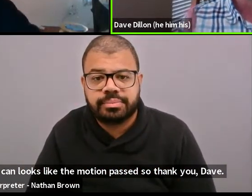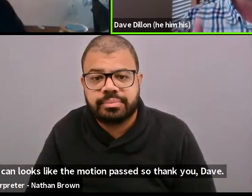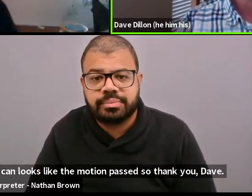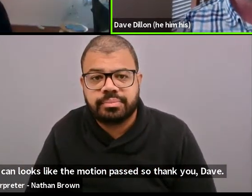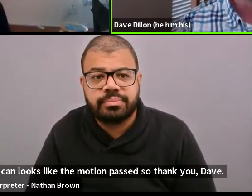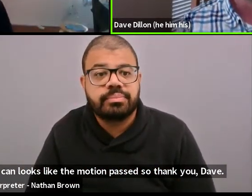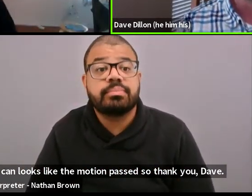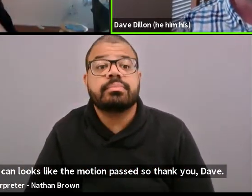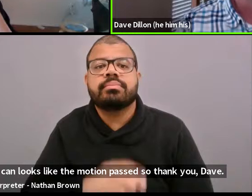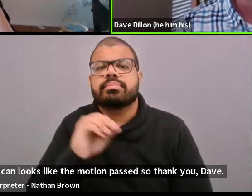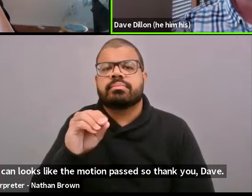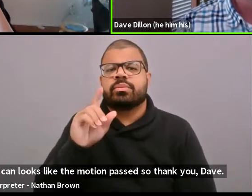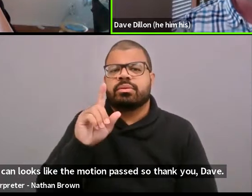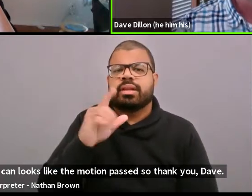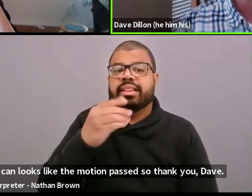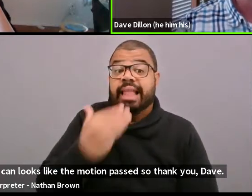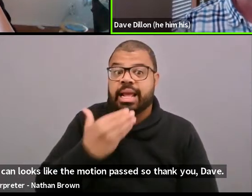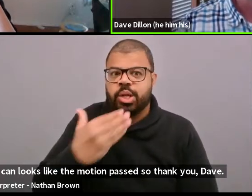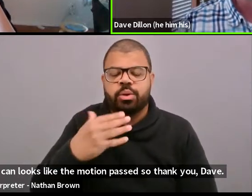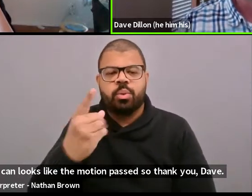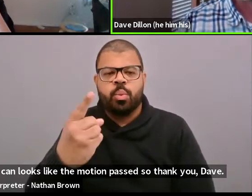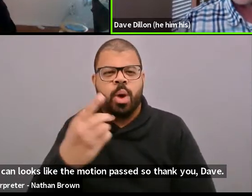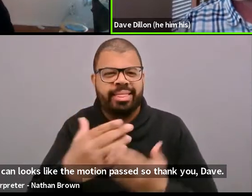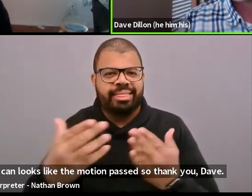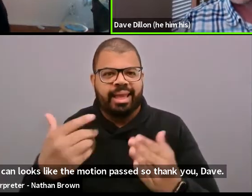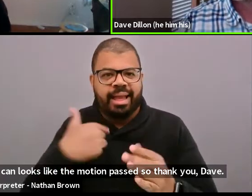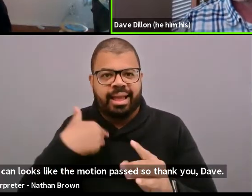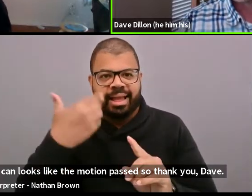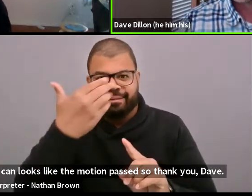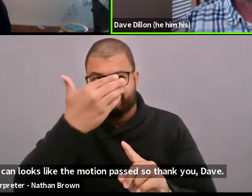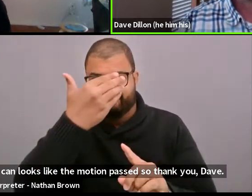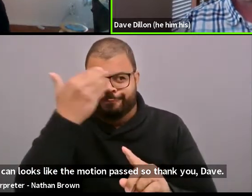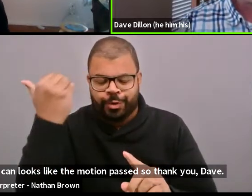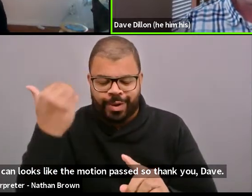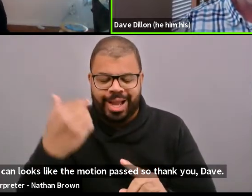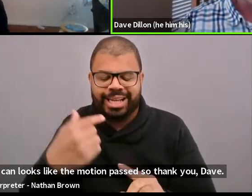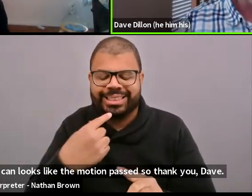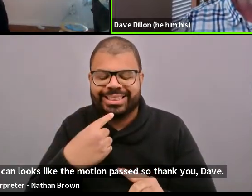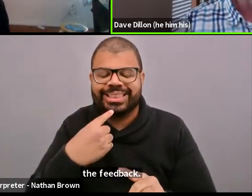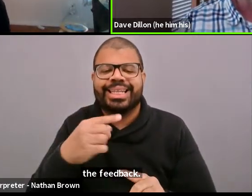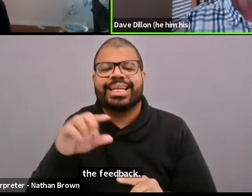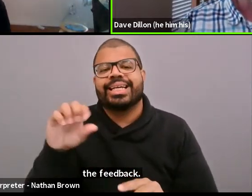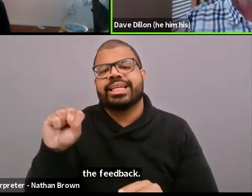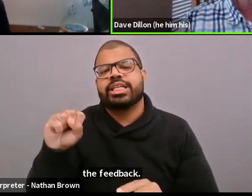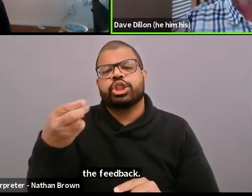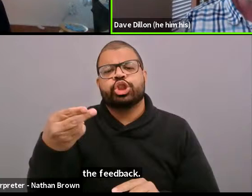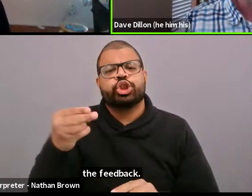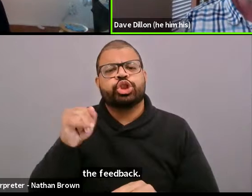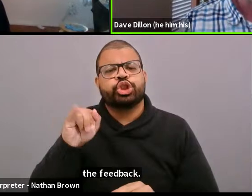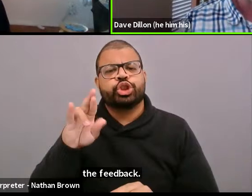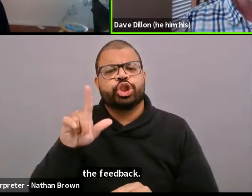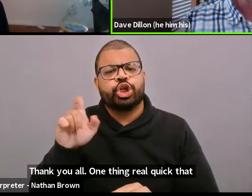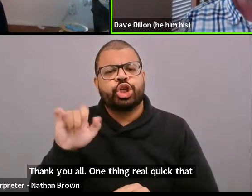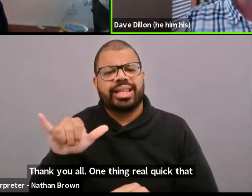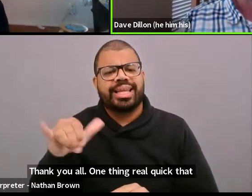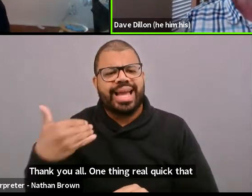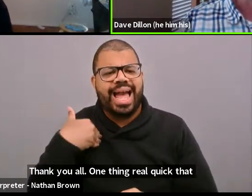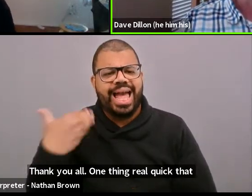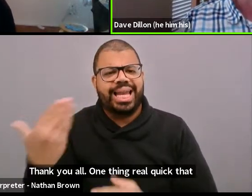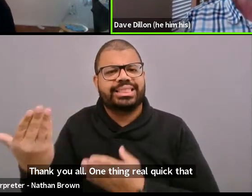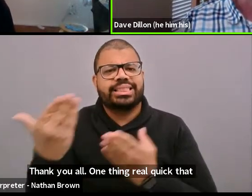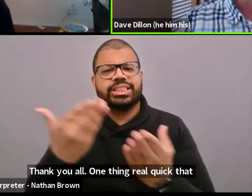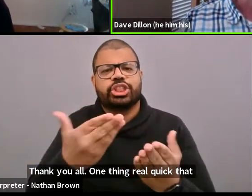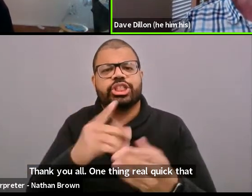Thank you all. One thing real quick that I forgot to mention, Shirley, you had given a suggestion